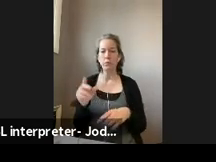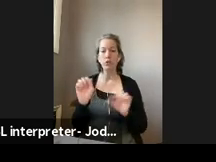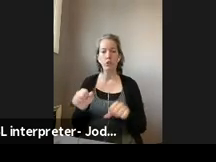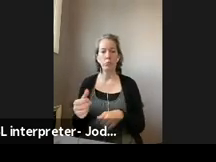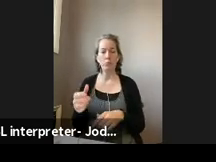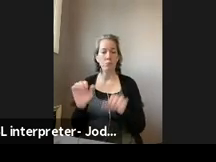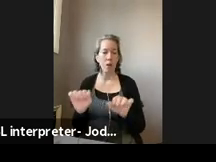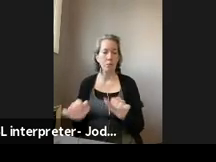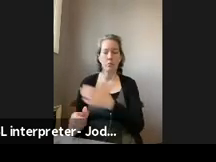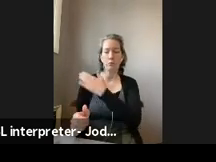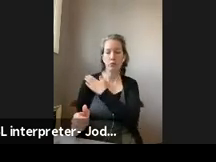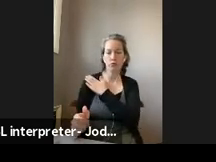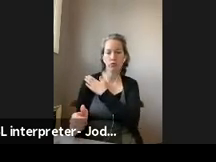one's back if it makes you uncomfortable, or legs.